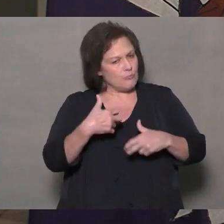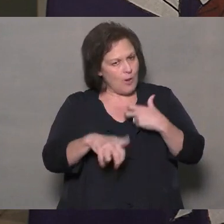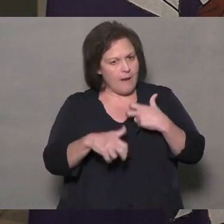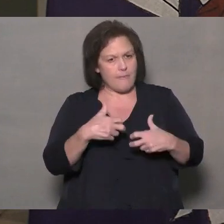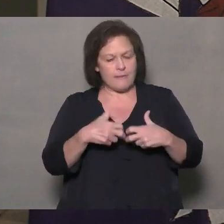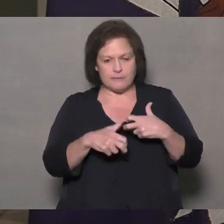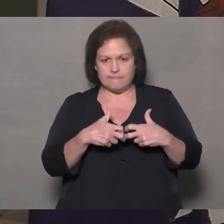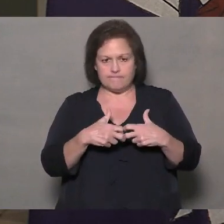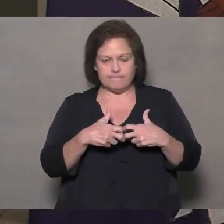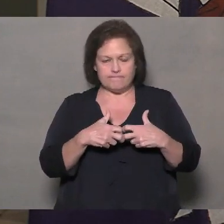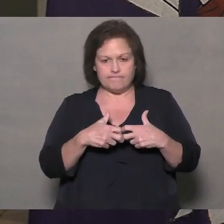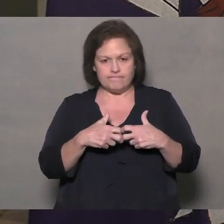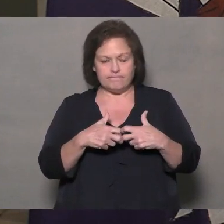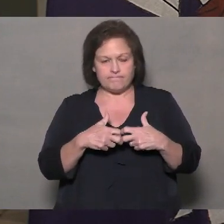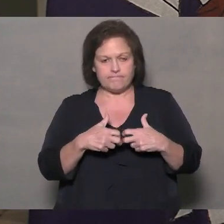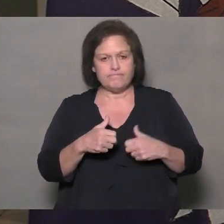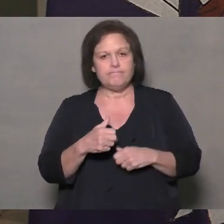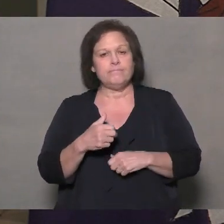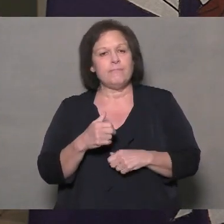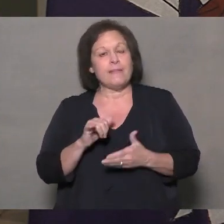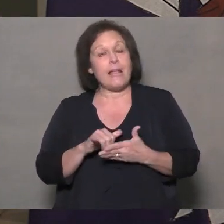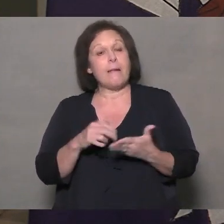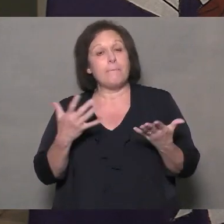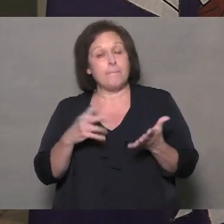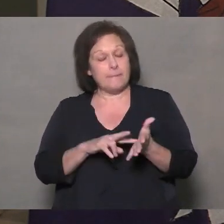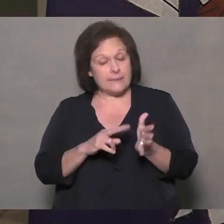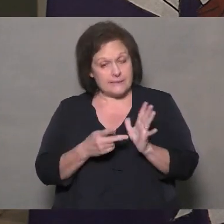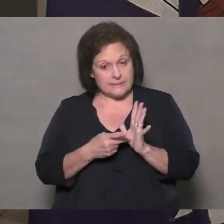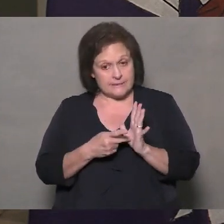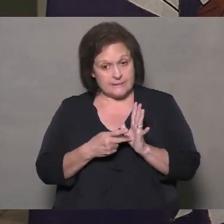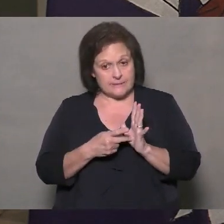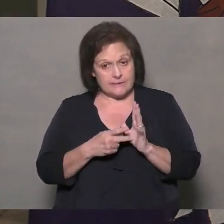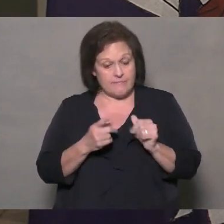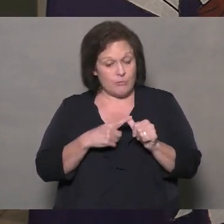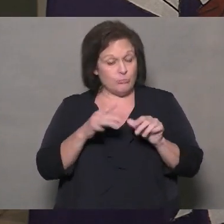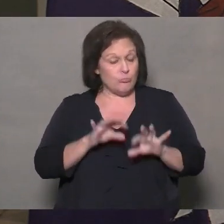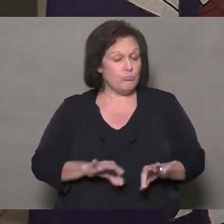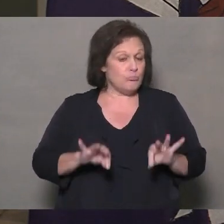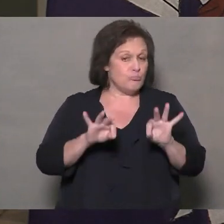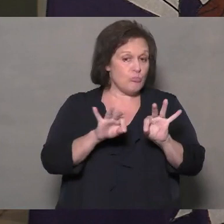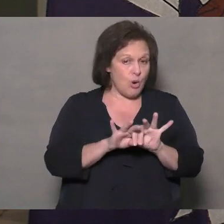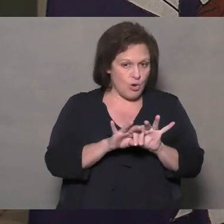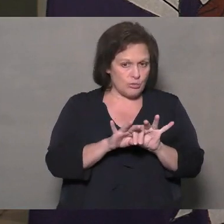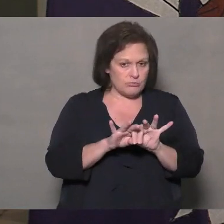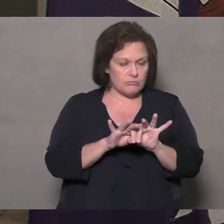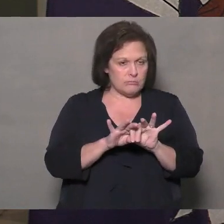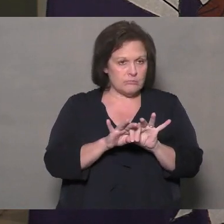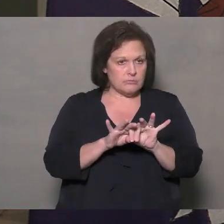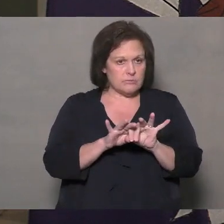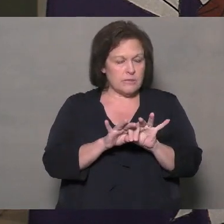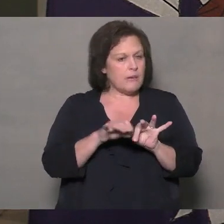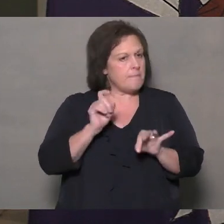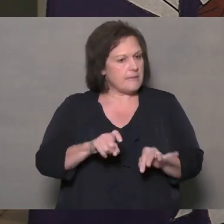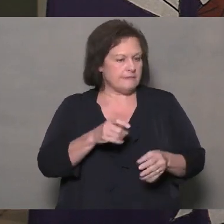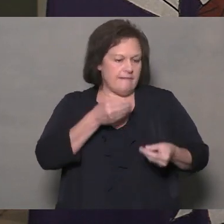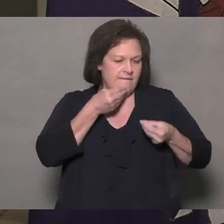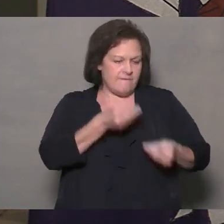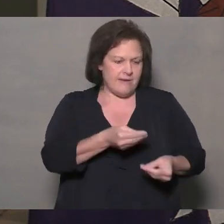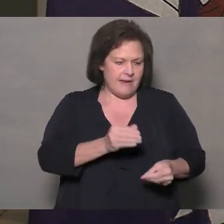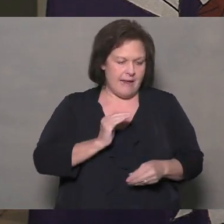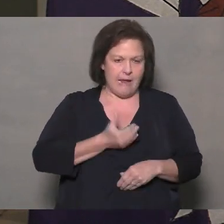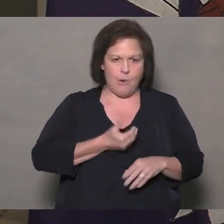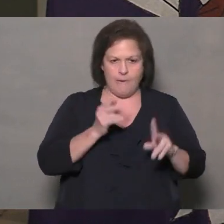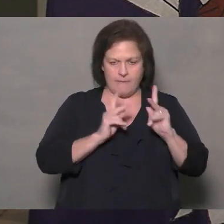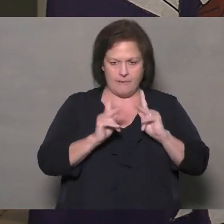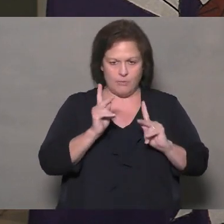our disposal. And that means, first and foremost, getting our people fed. I